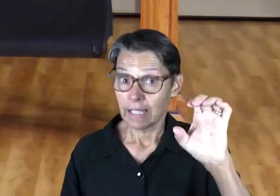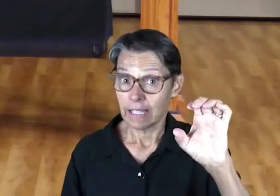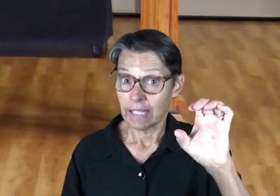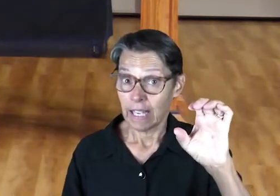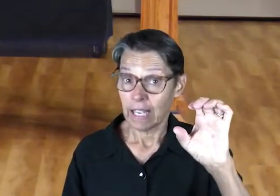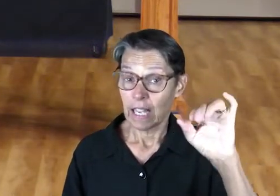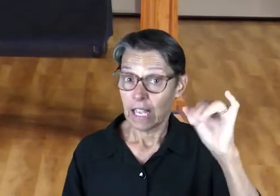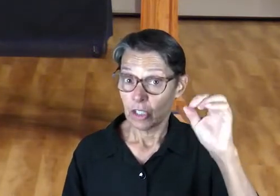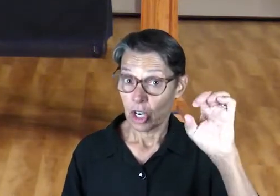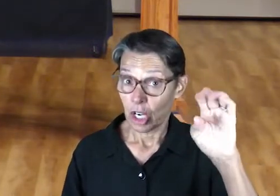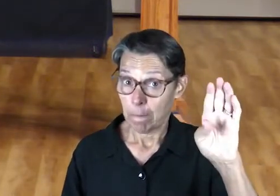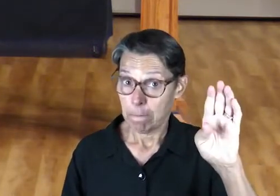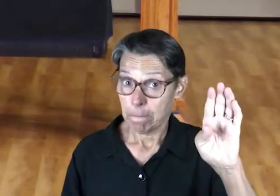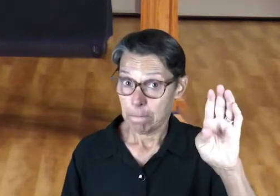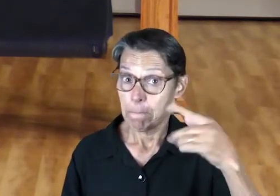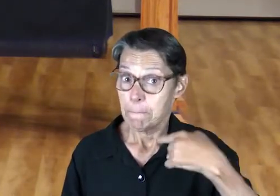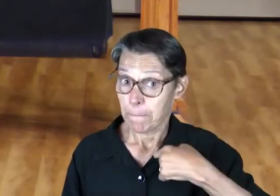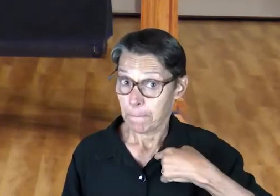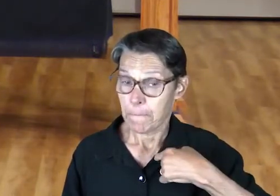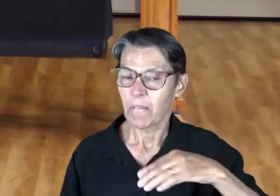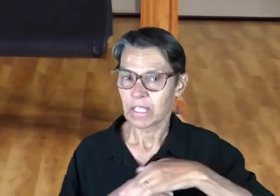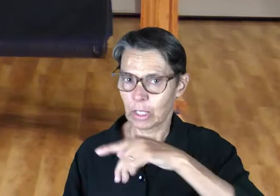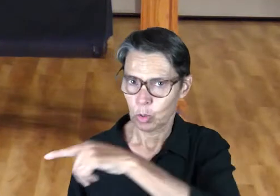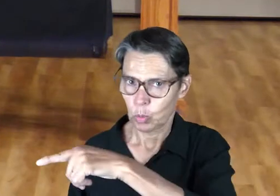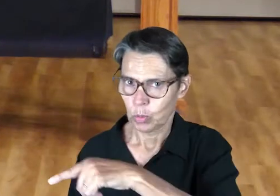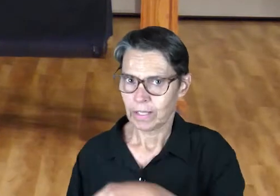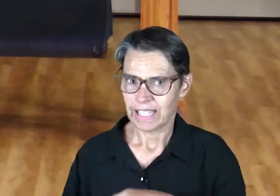sent you. So argument two.